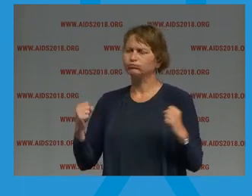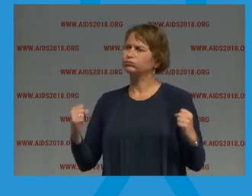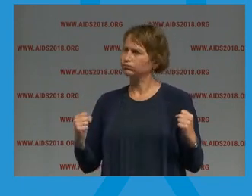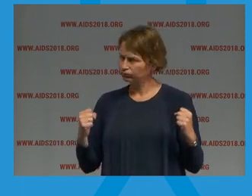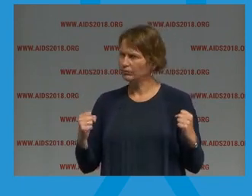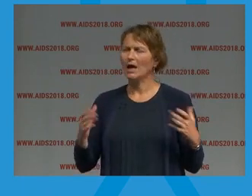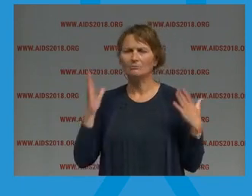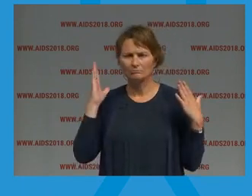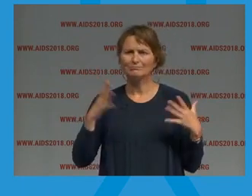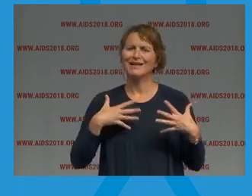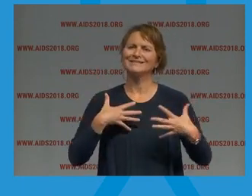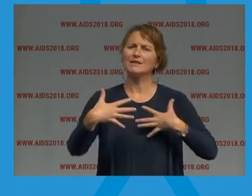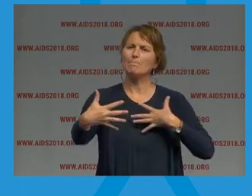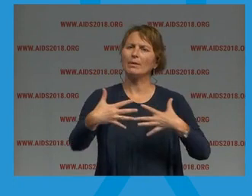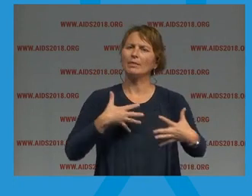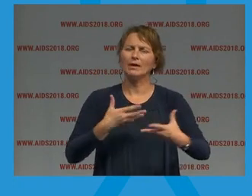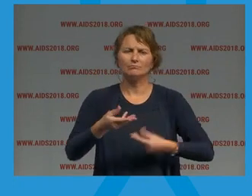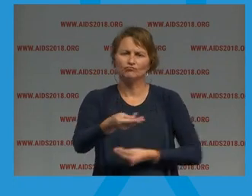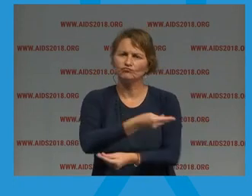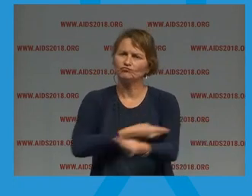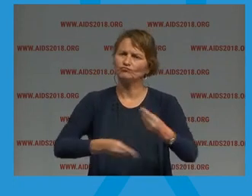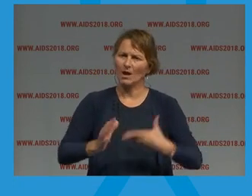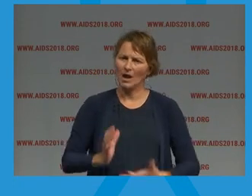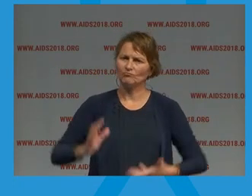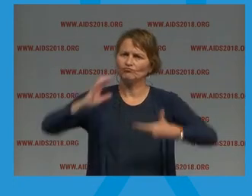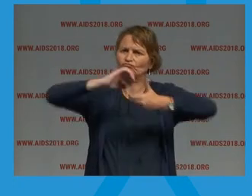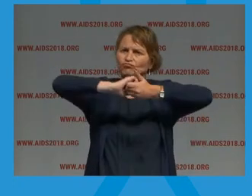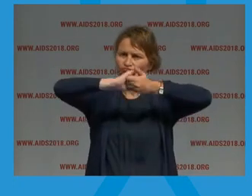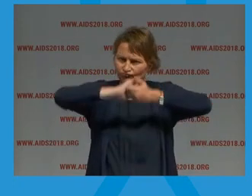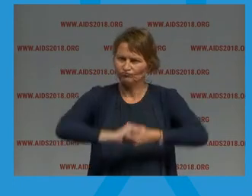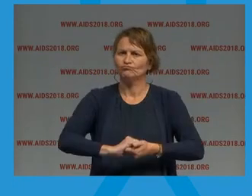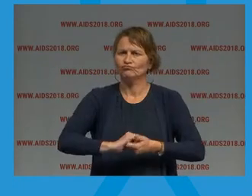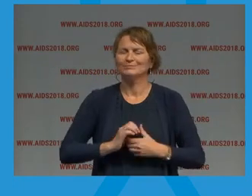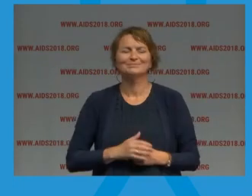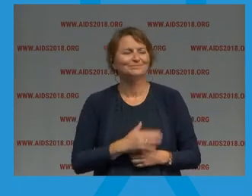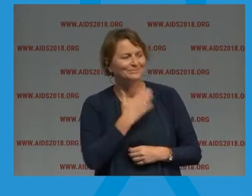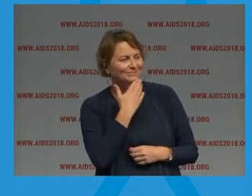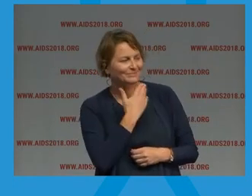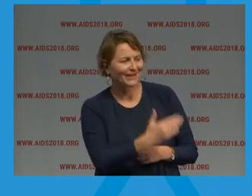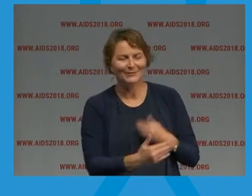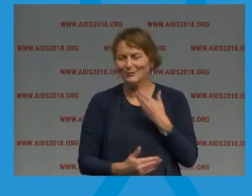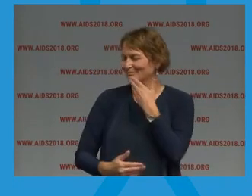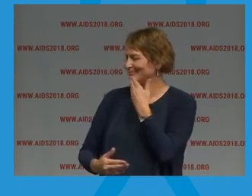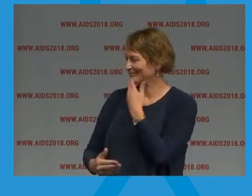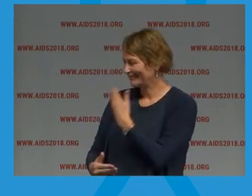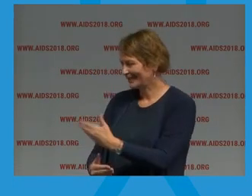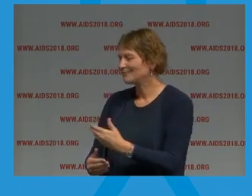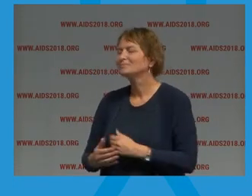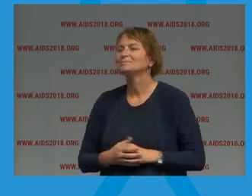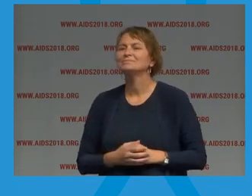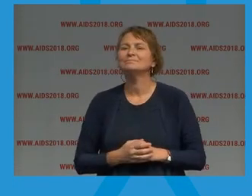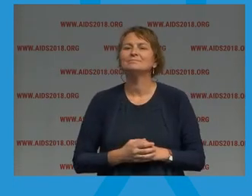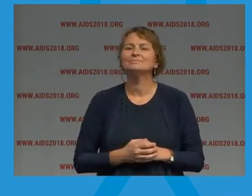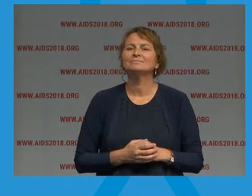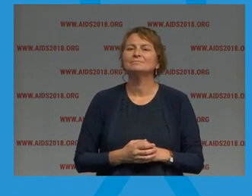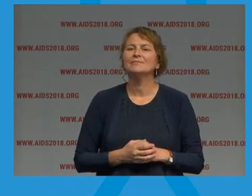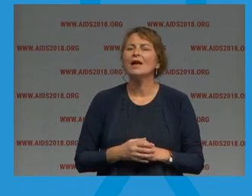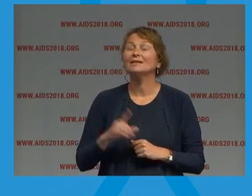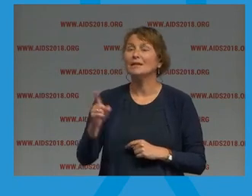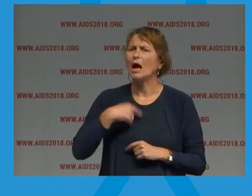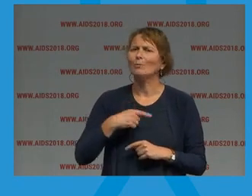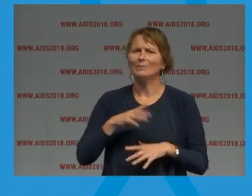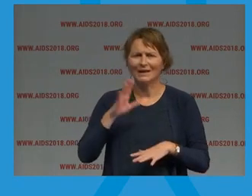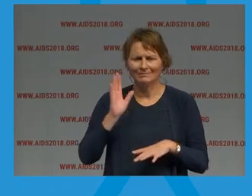sympathy and solidarity. Great. Thank you very much, Patrick. Yvette. Yes. Thank you. Now that we're calling out the bullshit